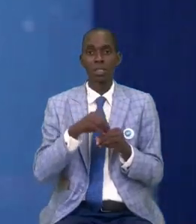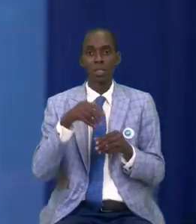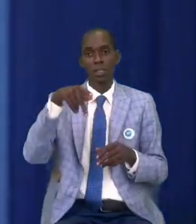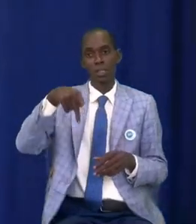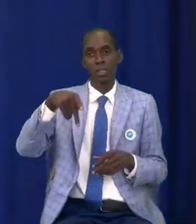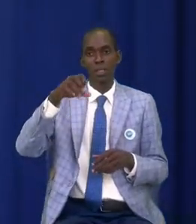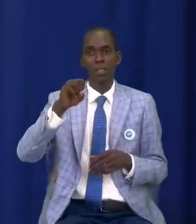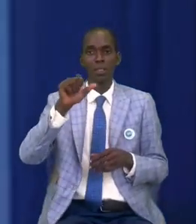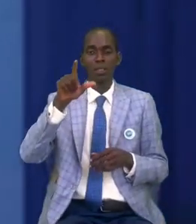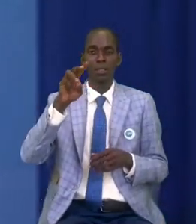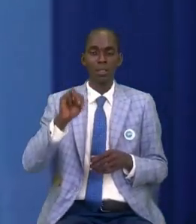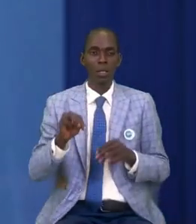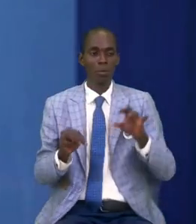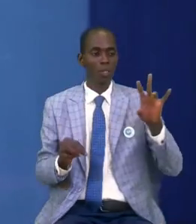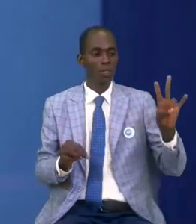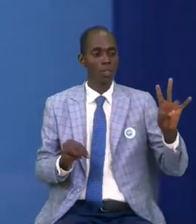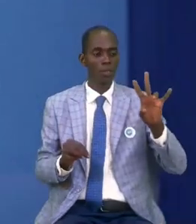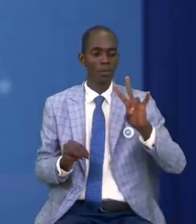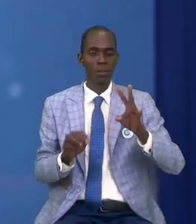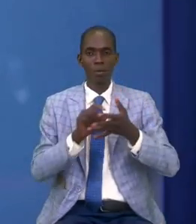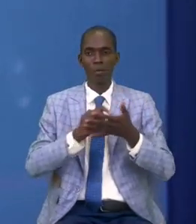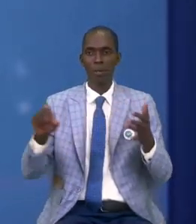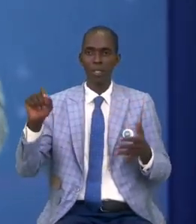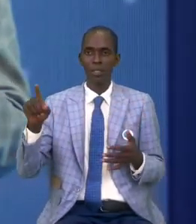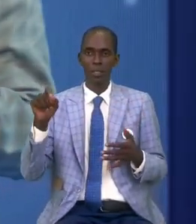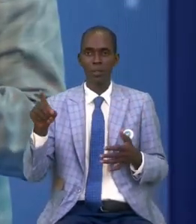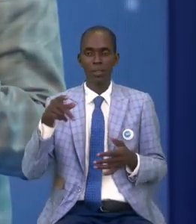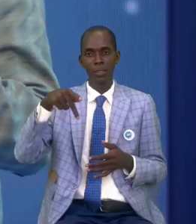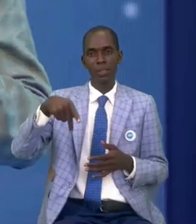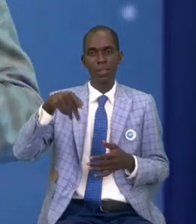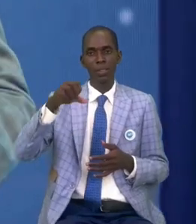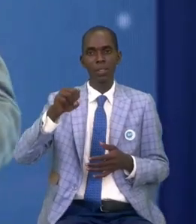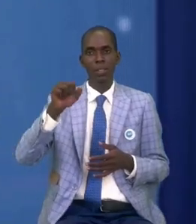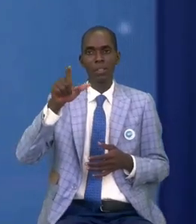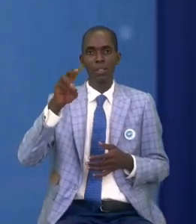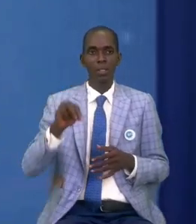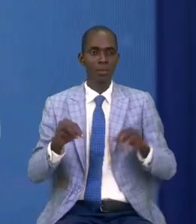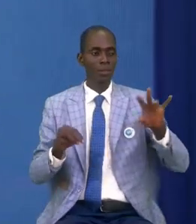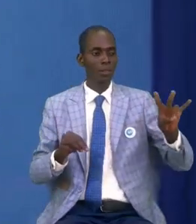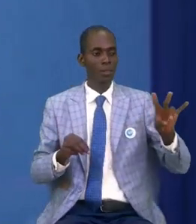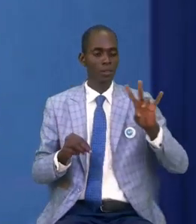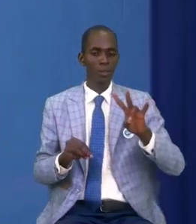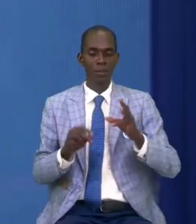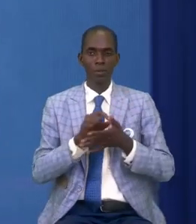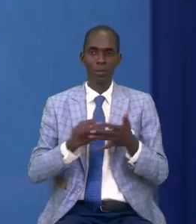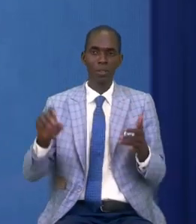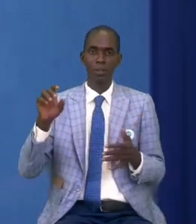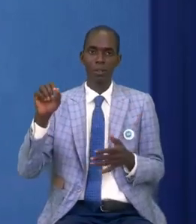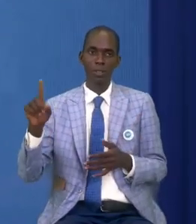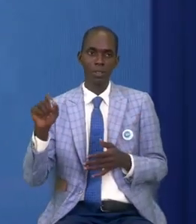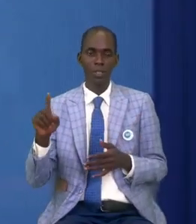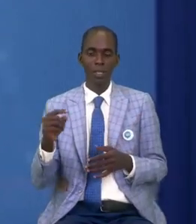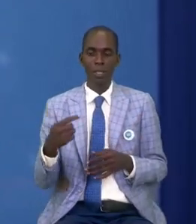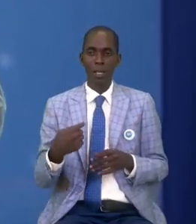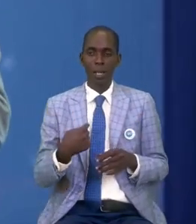what I'm going to remember. Psalm 77, verse 11. I will remember the works of the